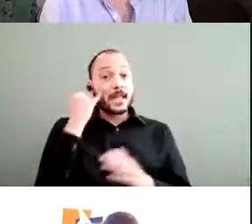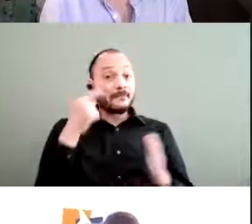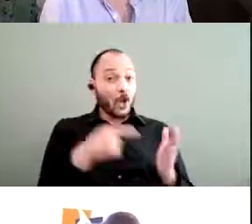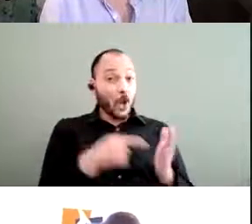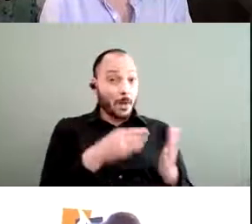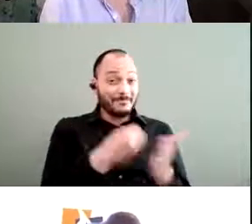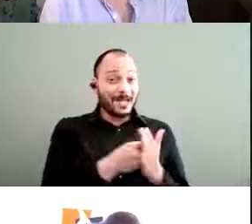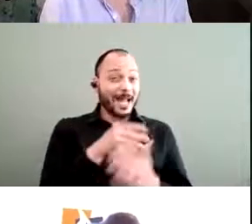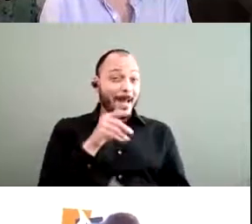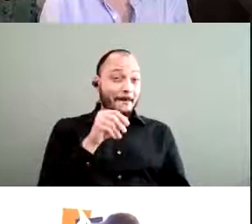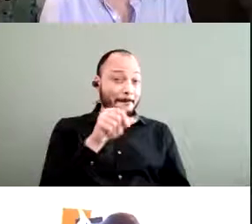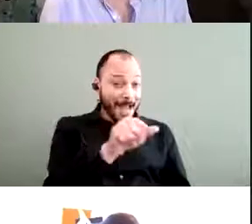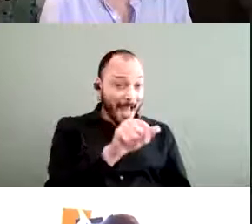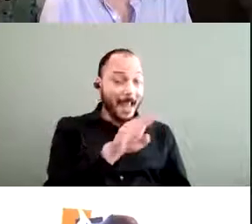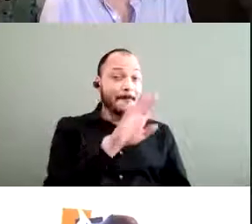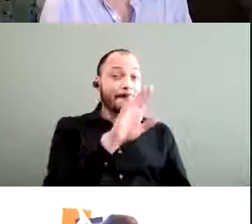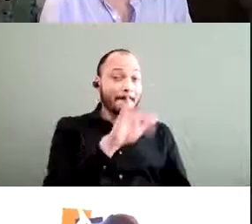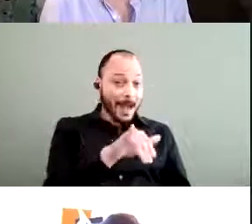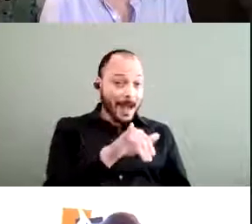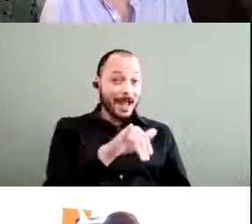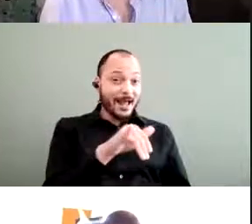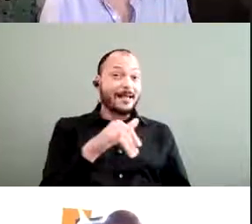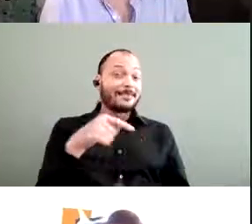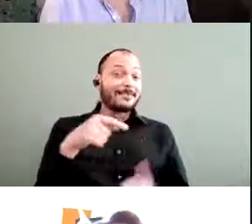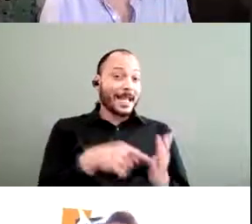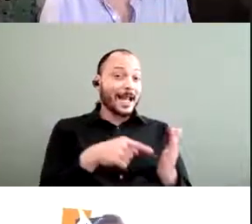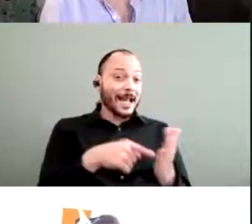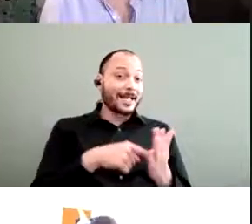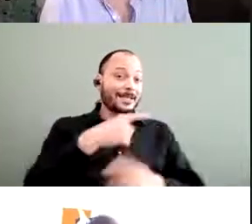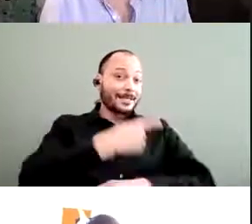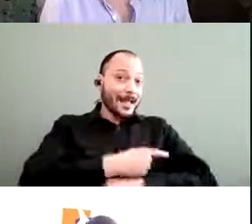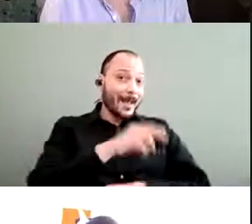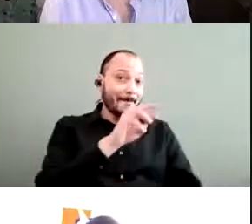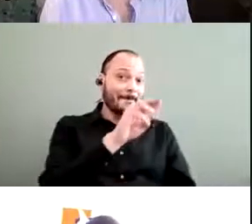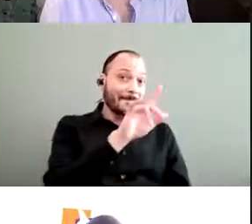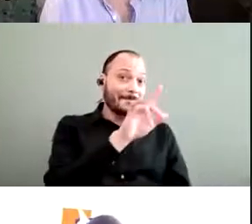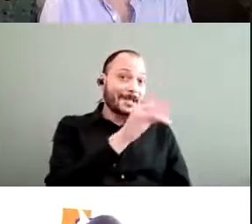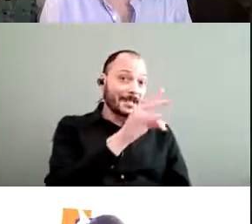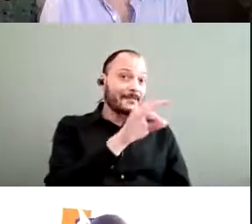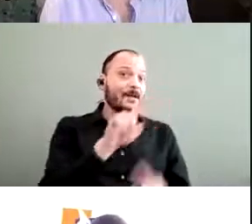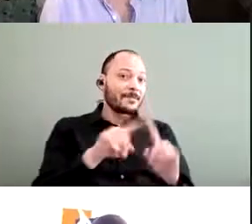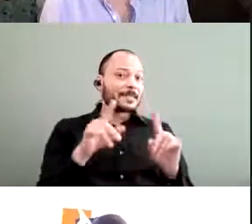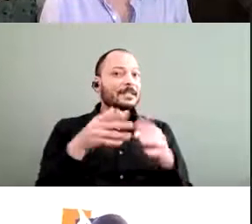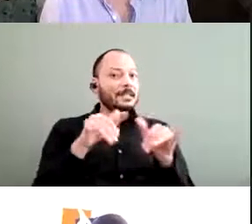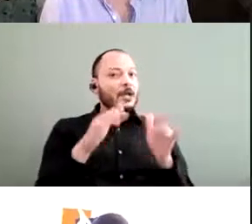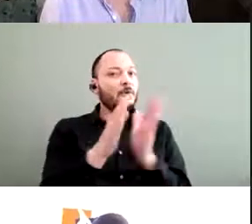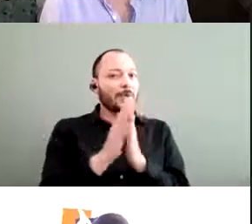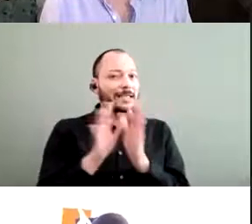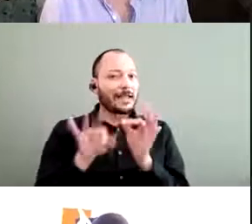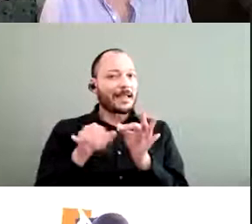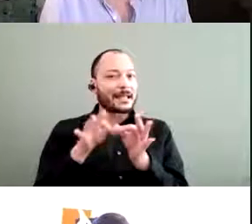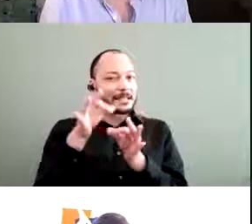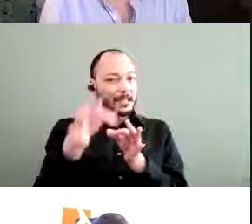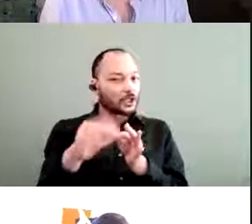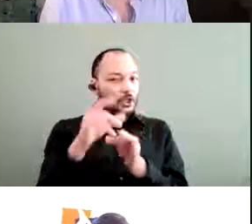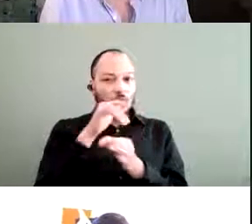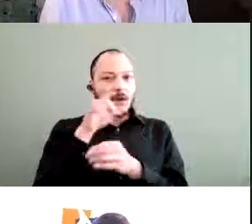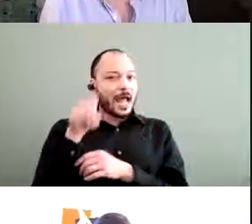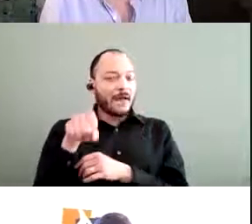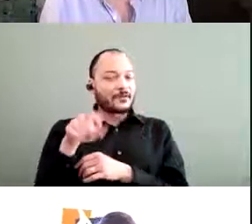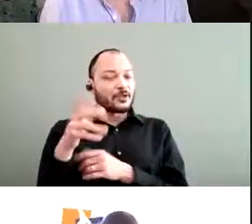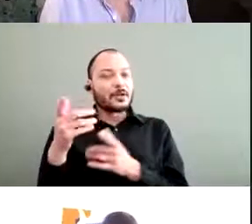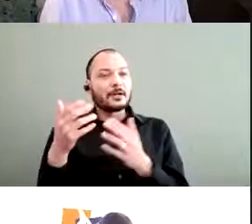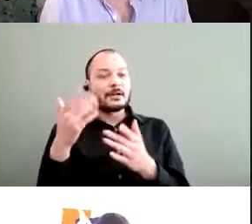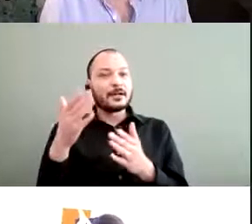pay it by the filing deadline and payment deadline, but still request that extension so that you don't have to